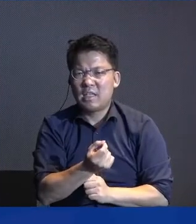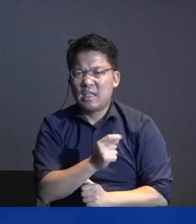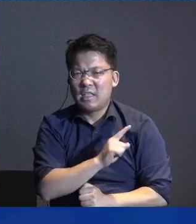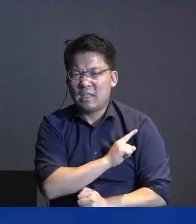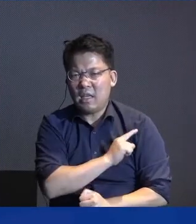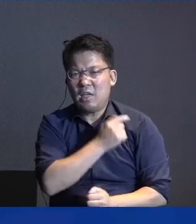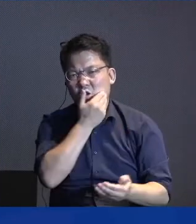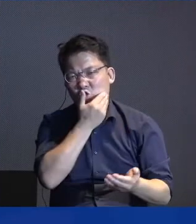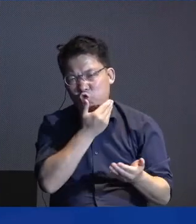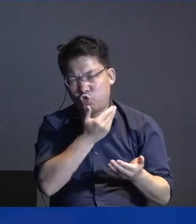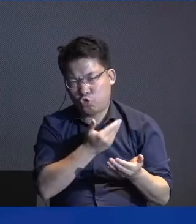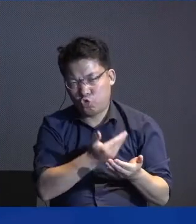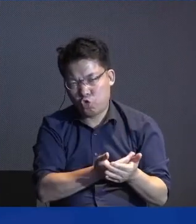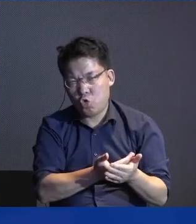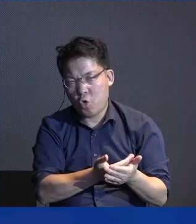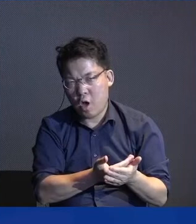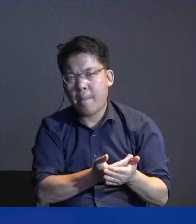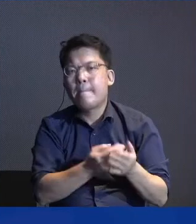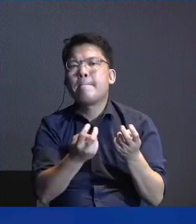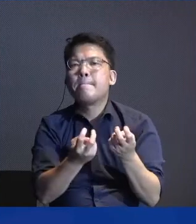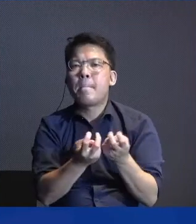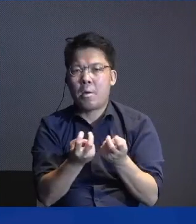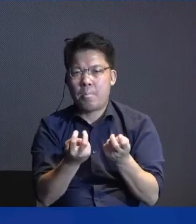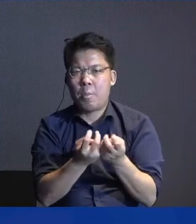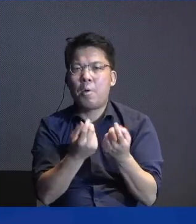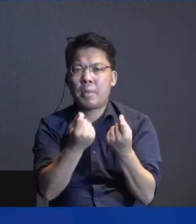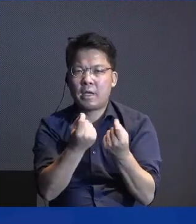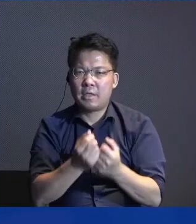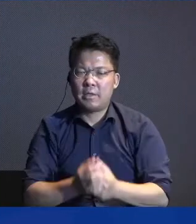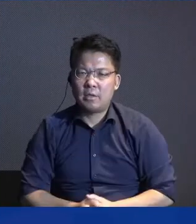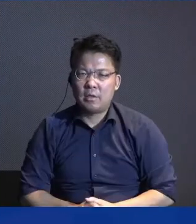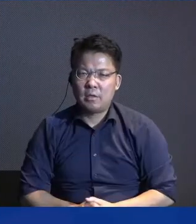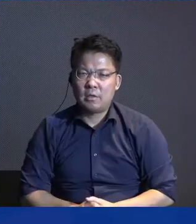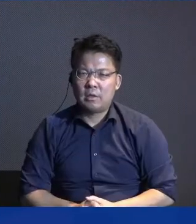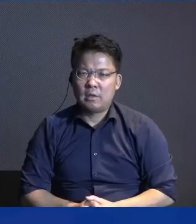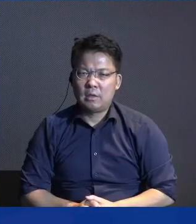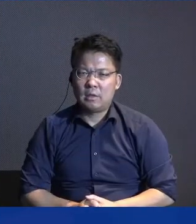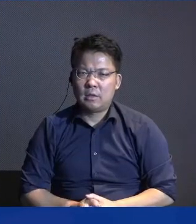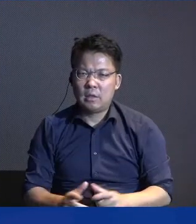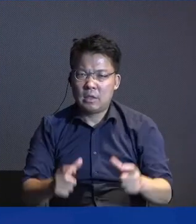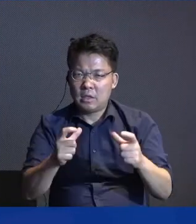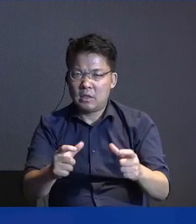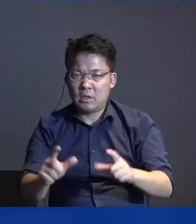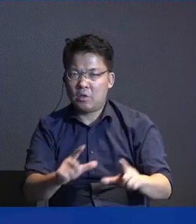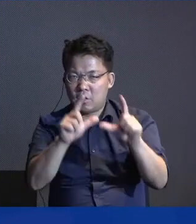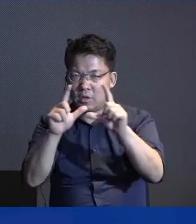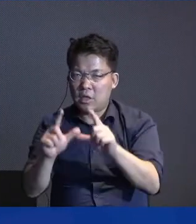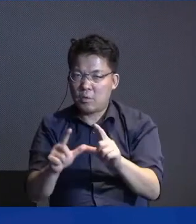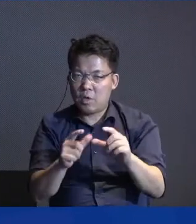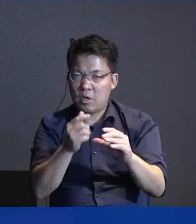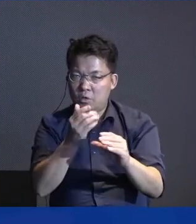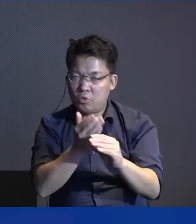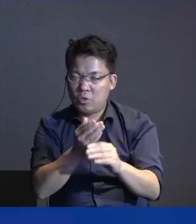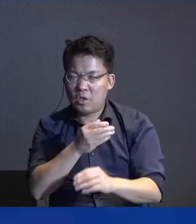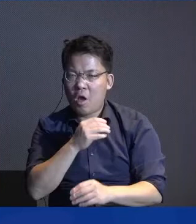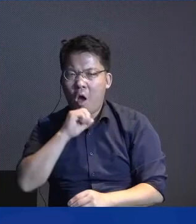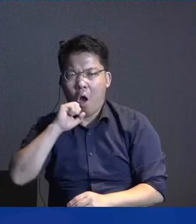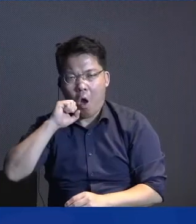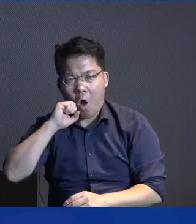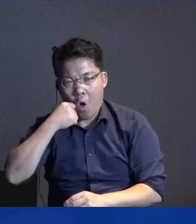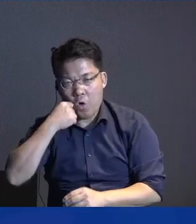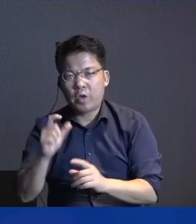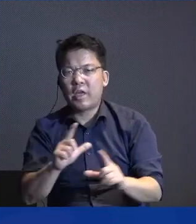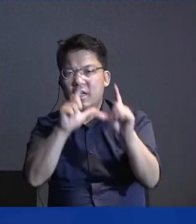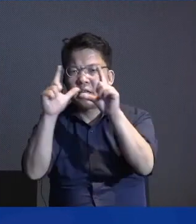any like disadvantages the older adults experience. And what would be the good practice for,